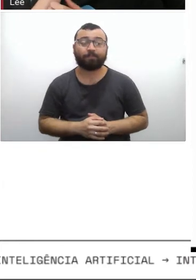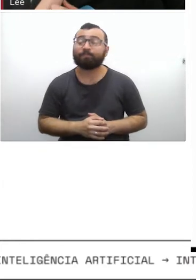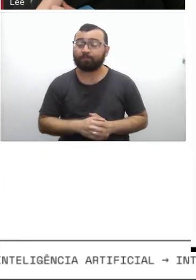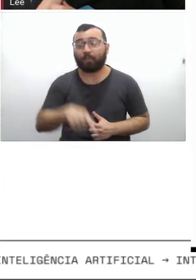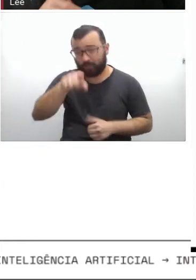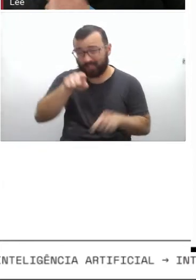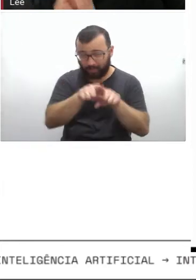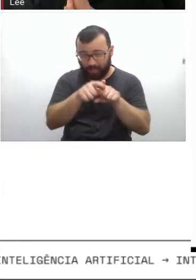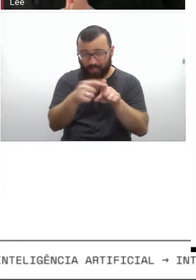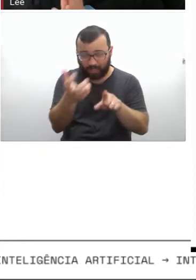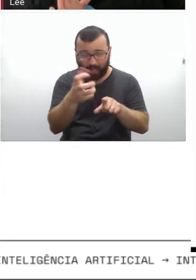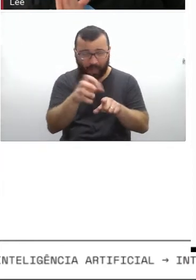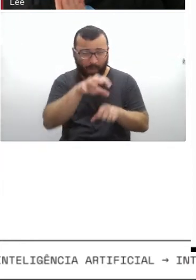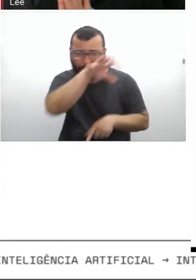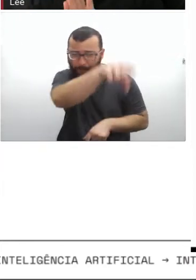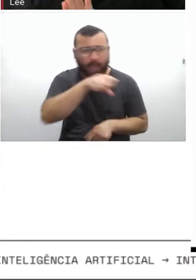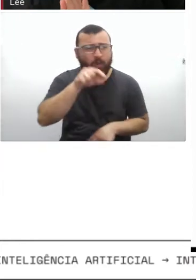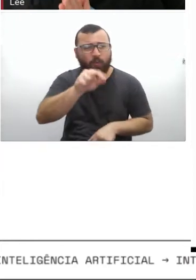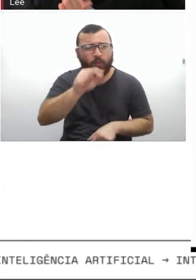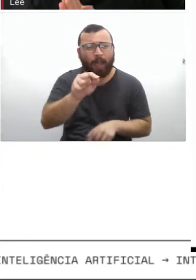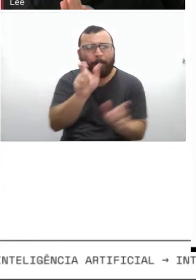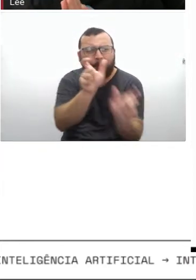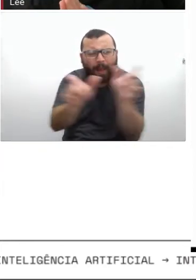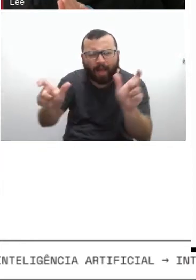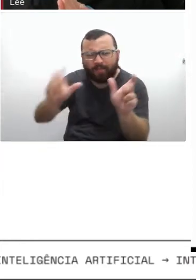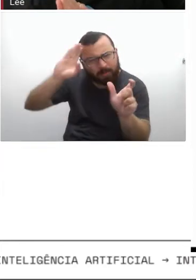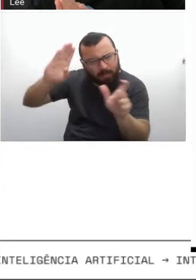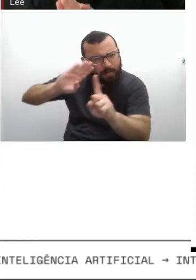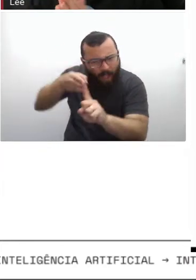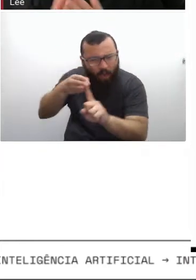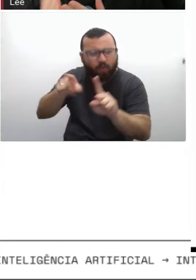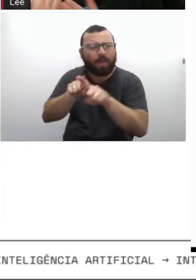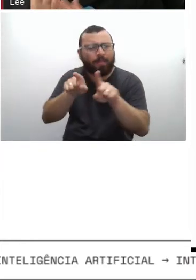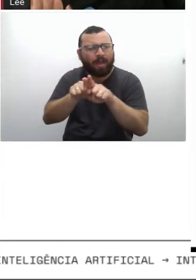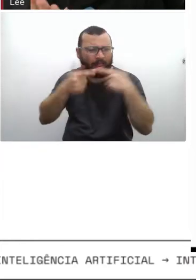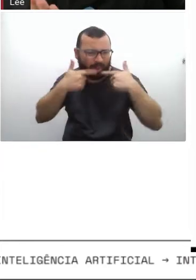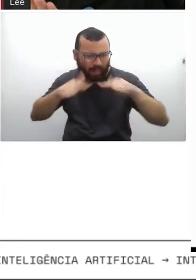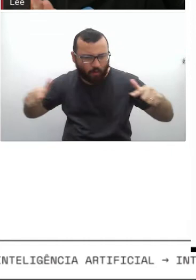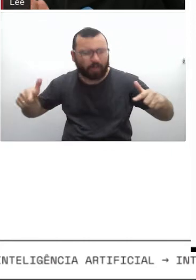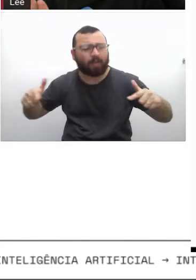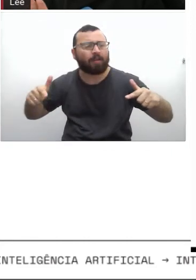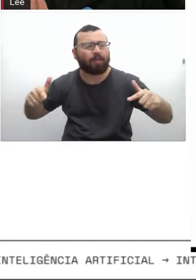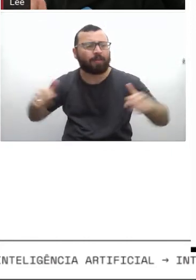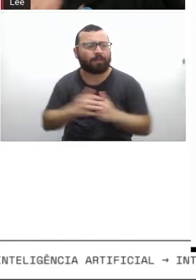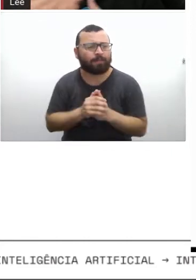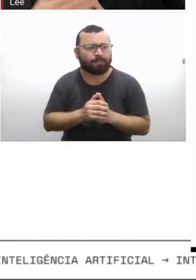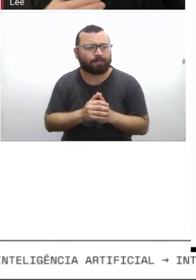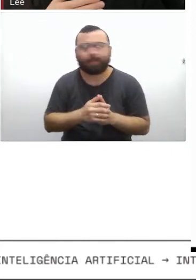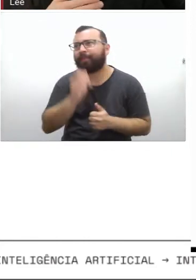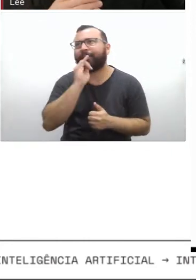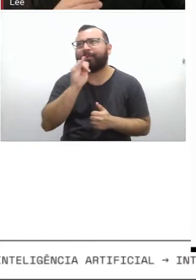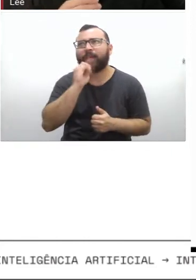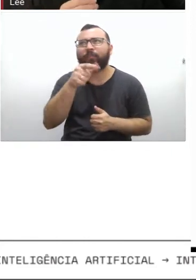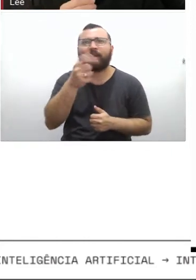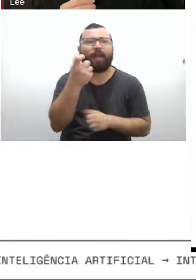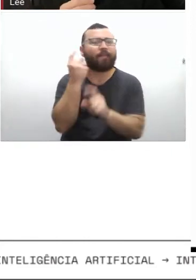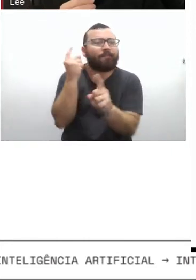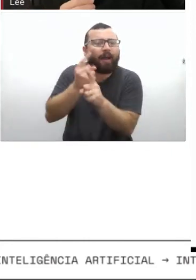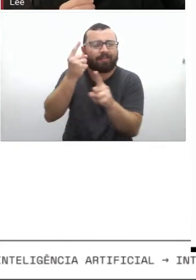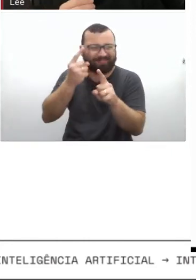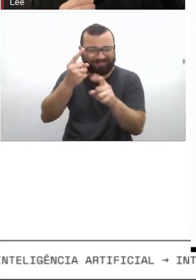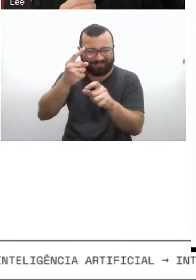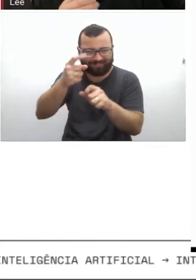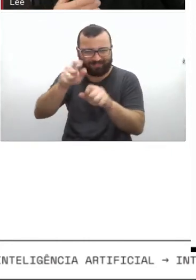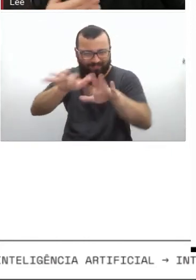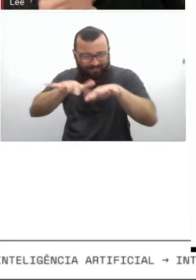also capture things like keywords and language. You want to know like, oh, are my, like if you want to find a transcript